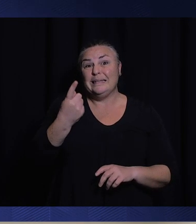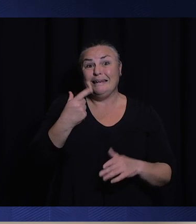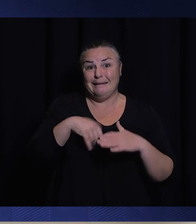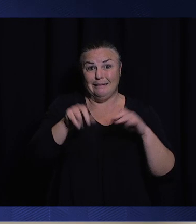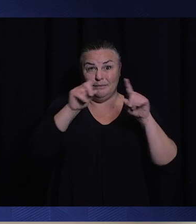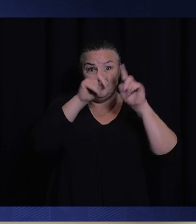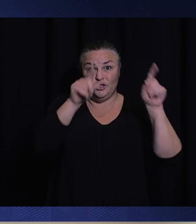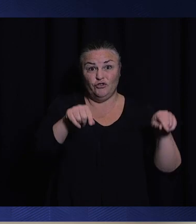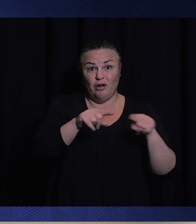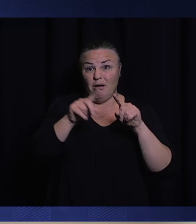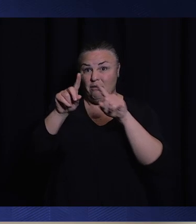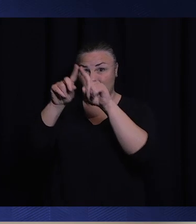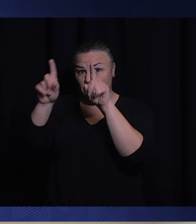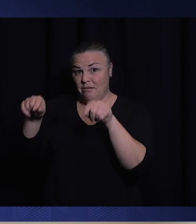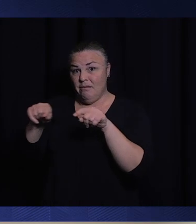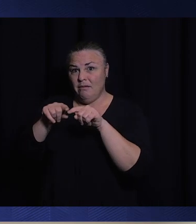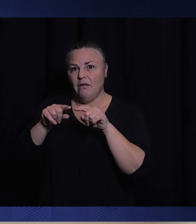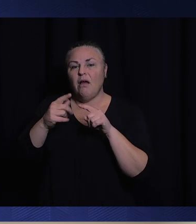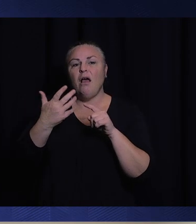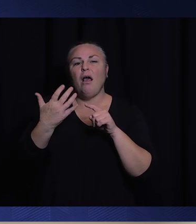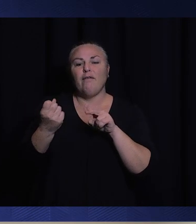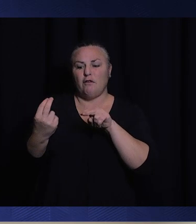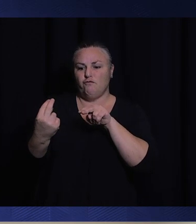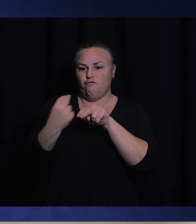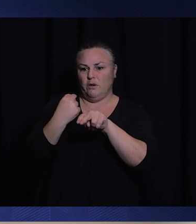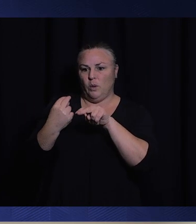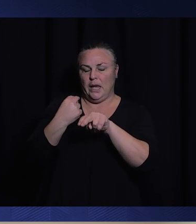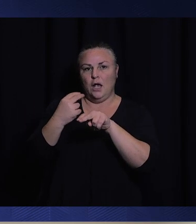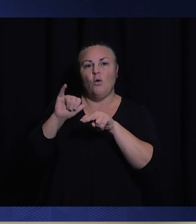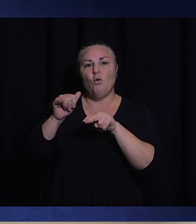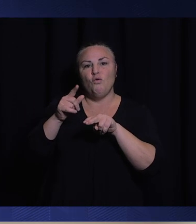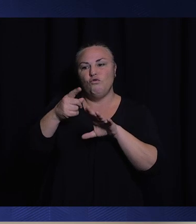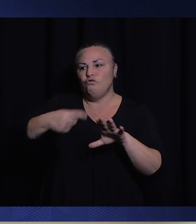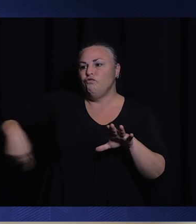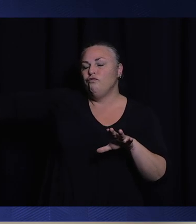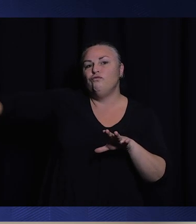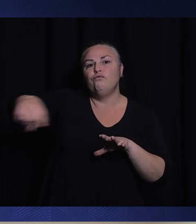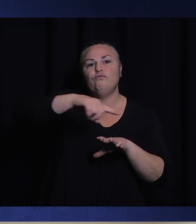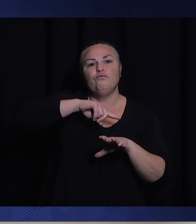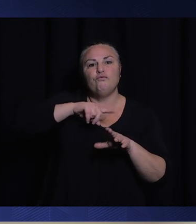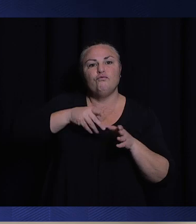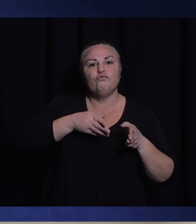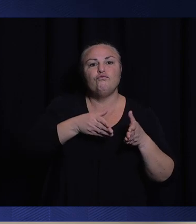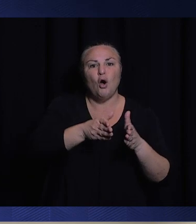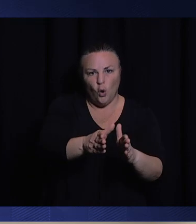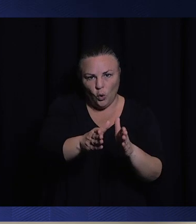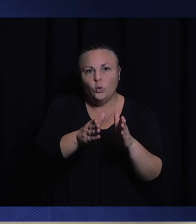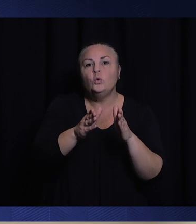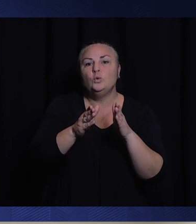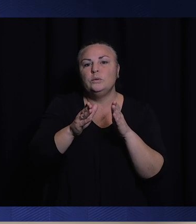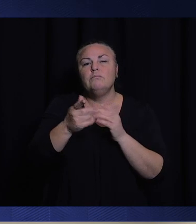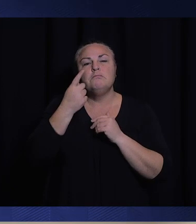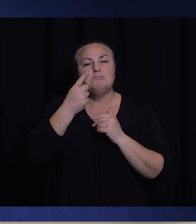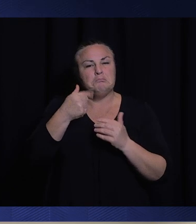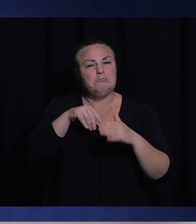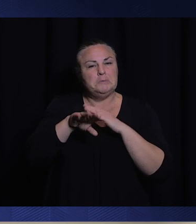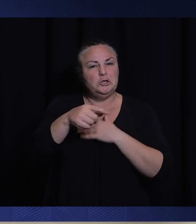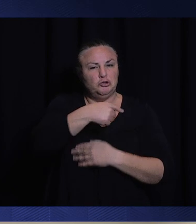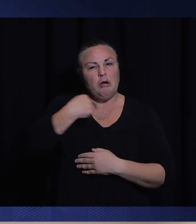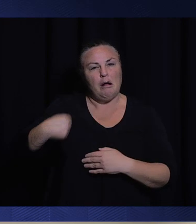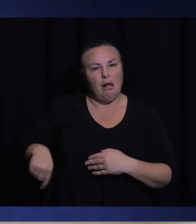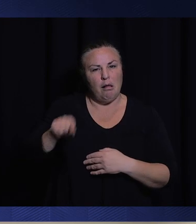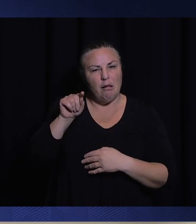spectrum. What I'd like to do is to elaborate on the spectrum of nature-based solutions that we can deploy. I use